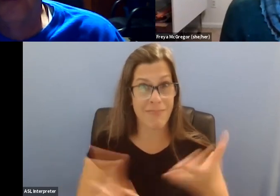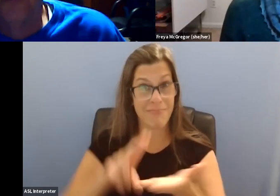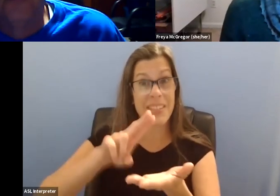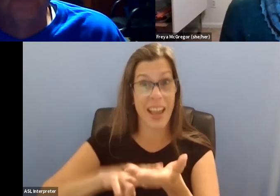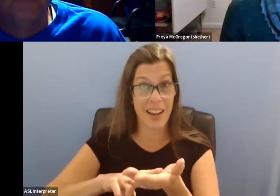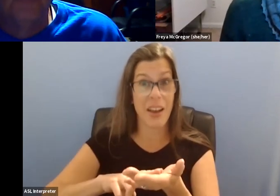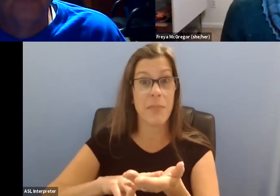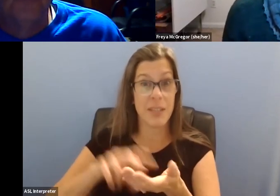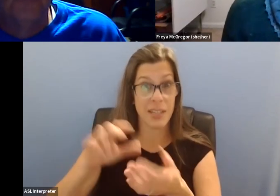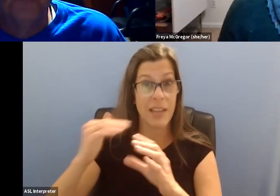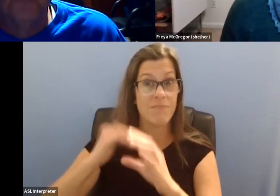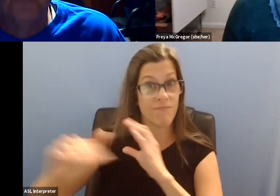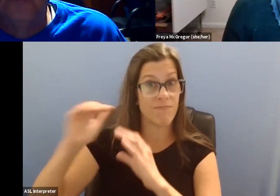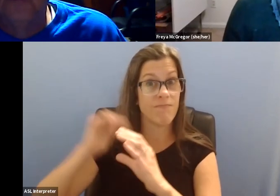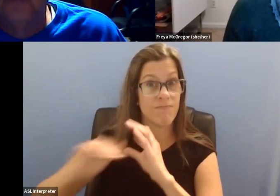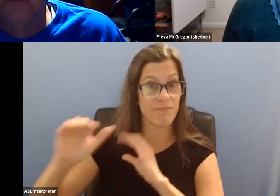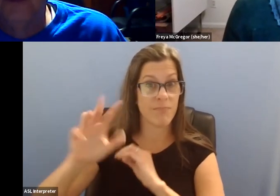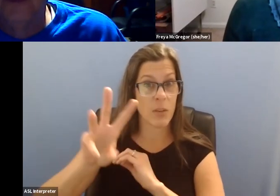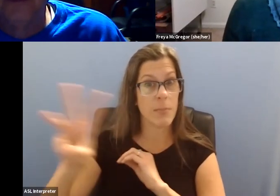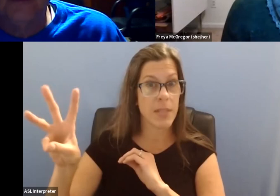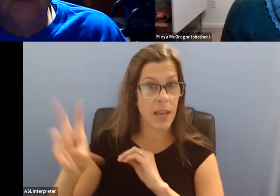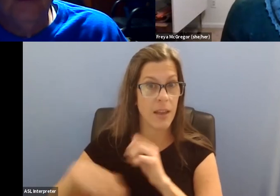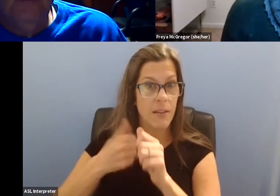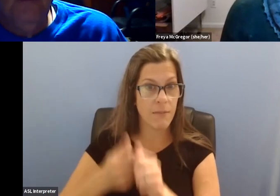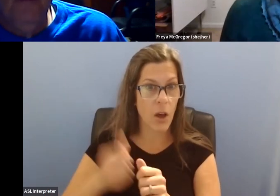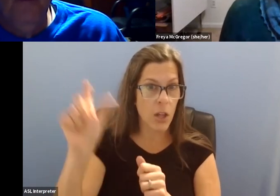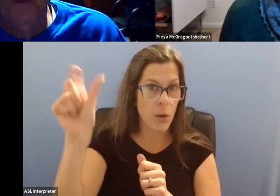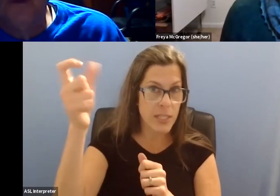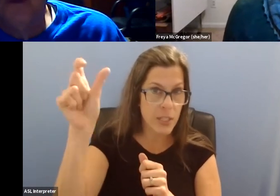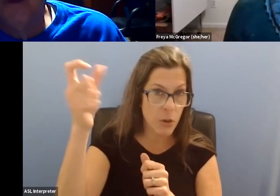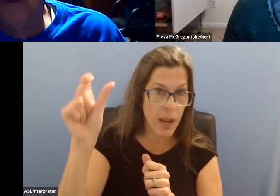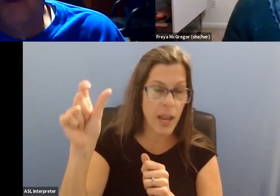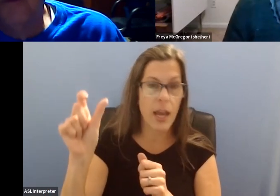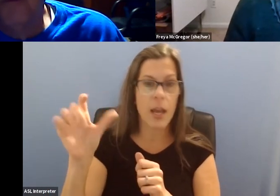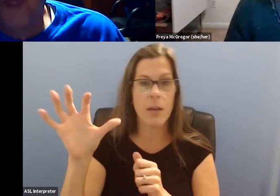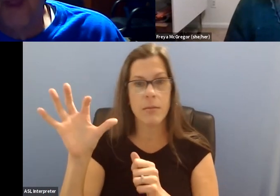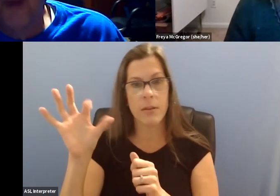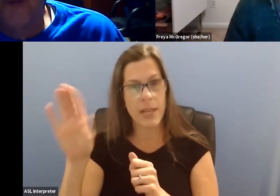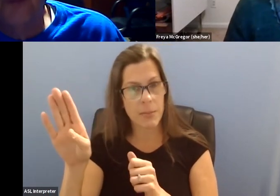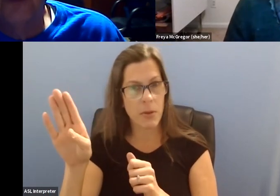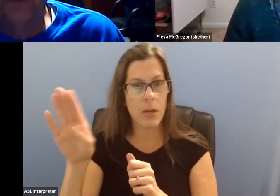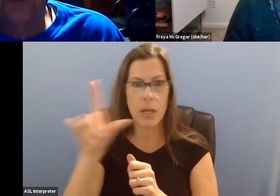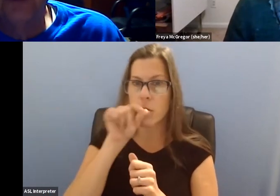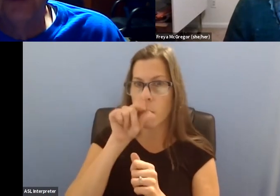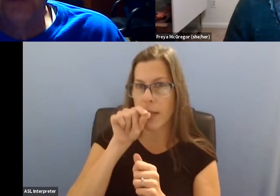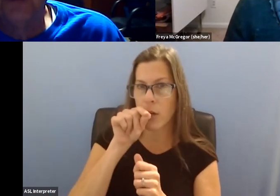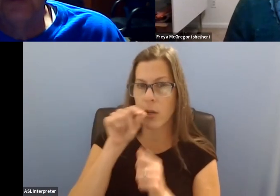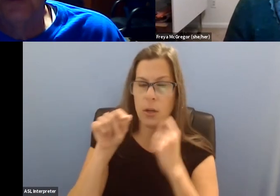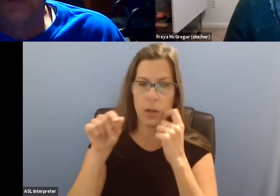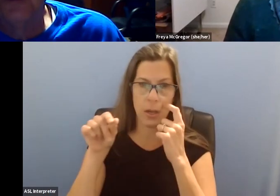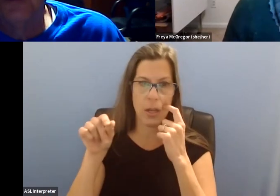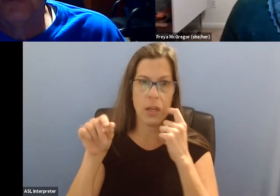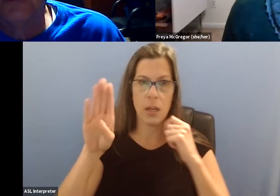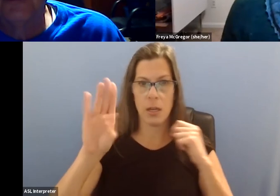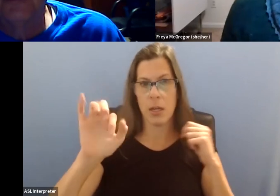but you can do that on our website. Please follow us on Instagram, Facebook, or Twitter at BirdAbility. Uh, and I'm just going to stick in the chat. One